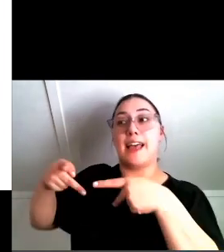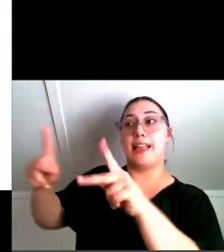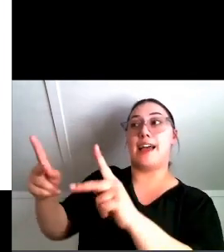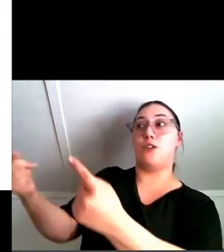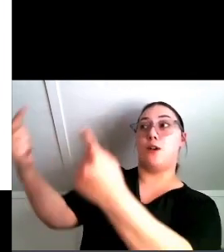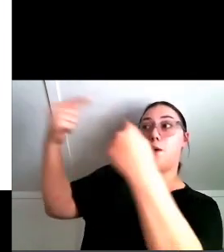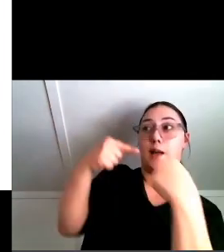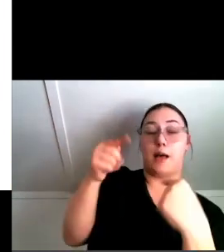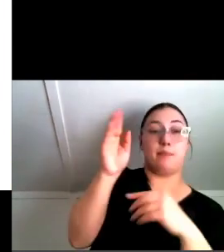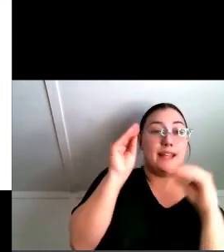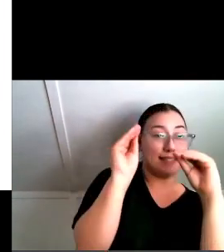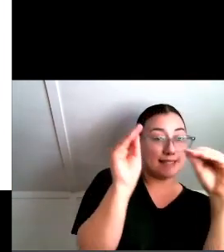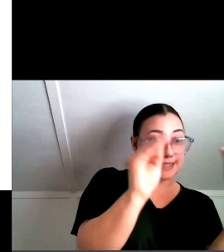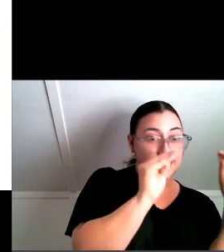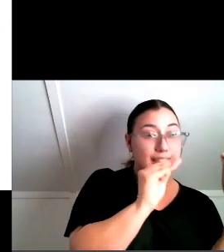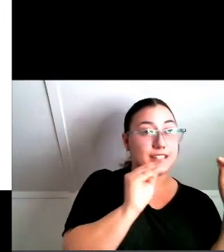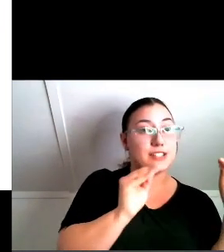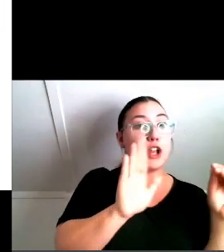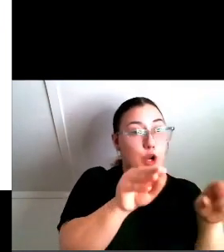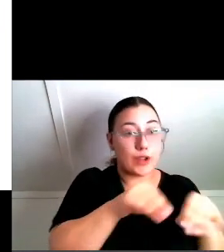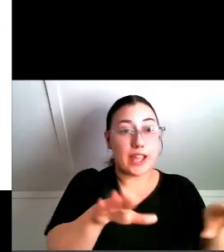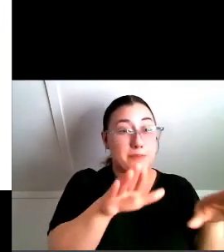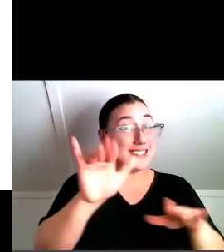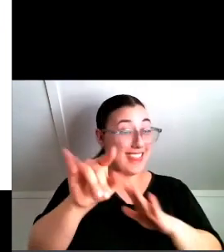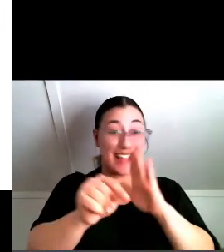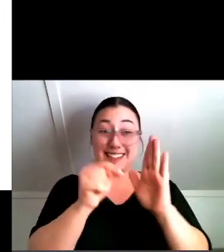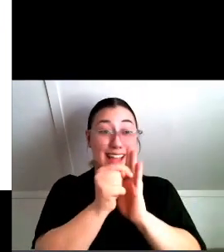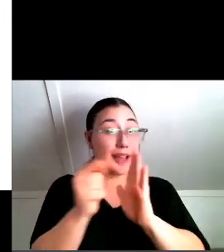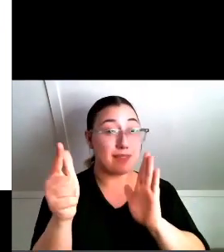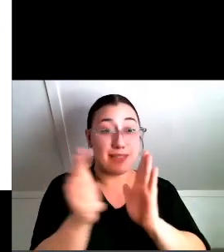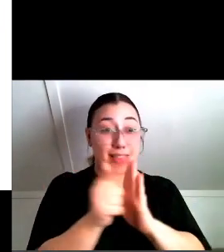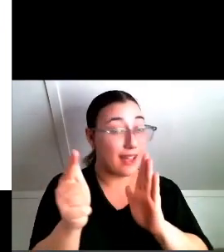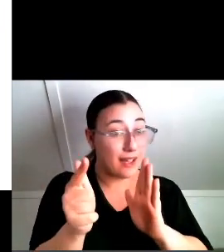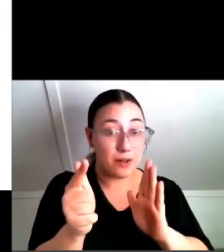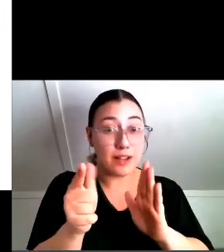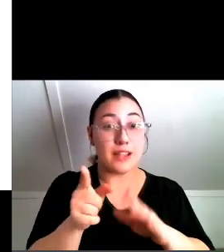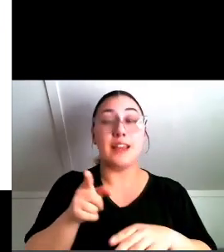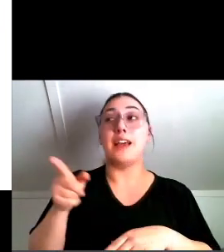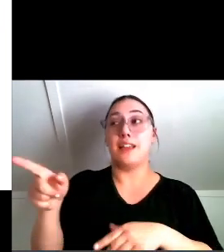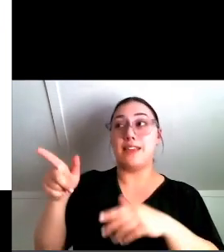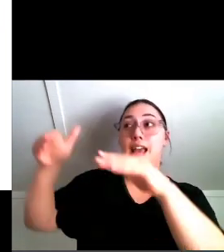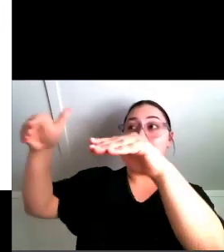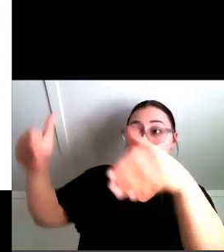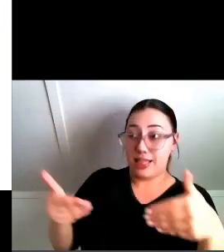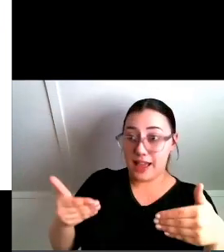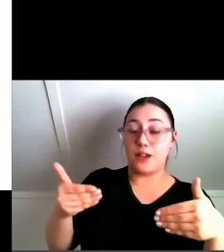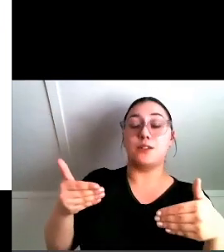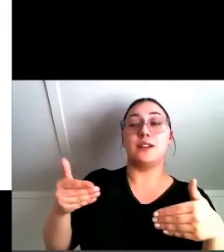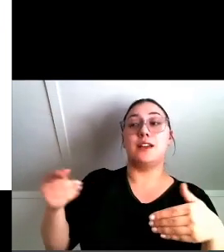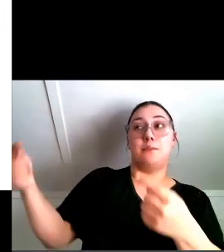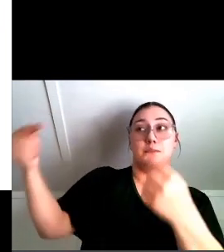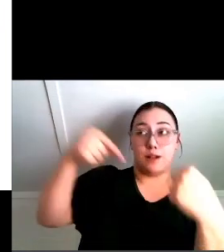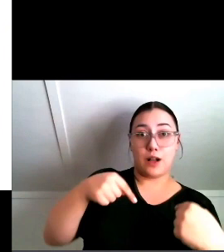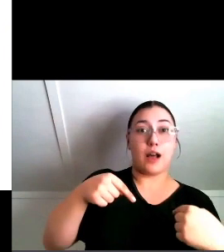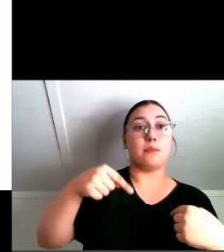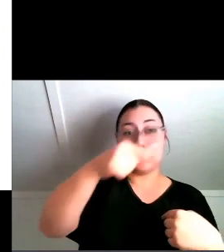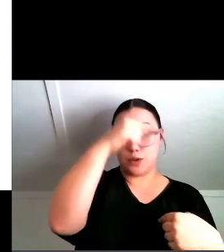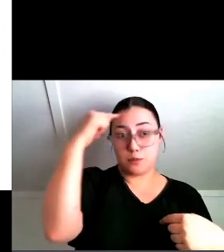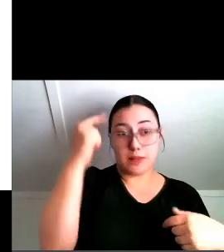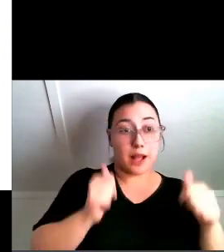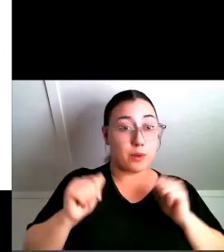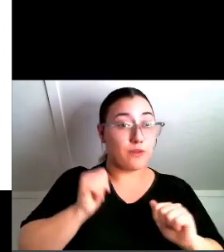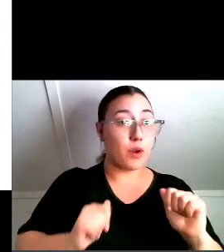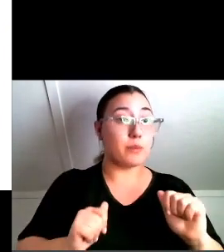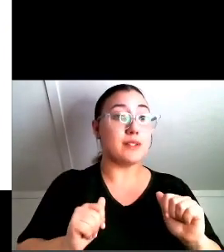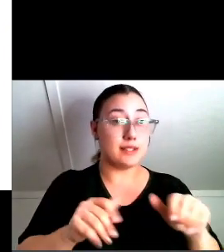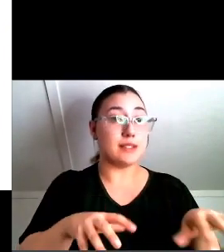brought citizens from Eatonville to do performances. And so that strong connection to Zora